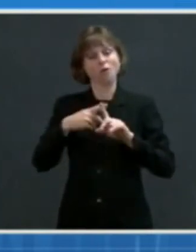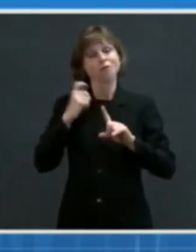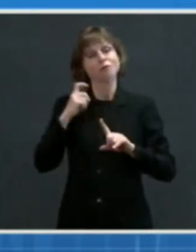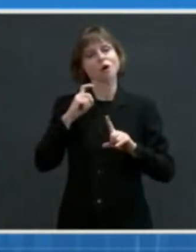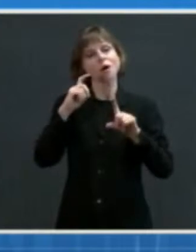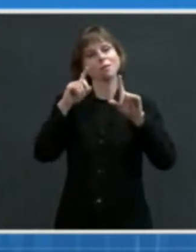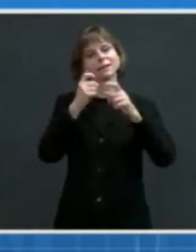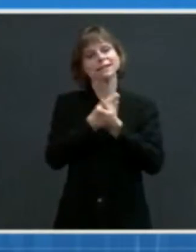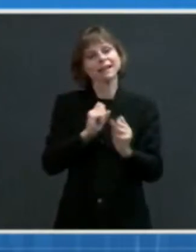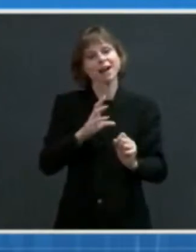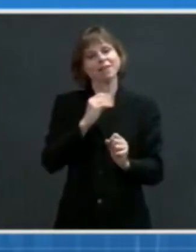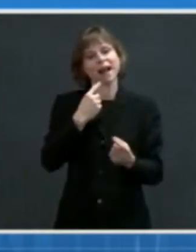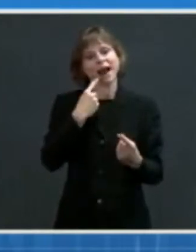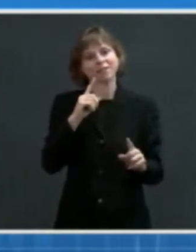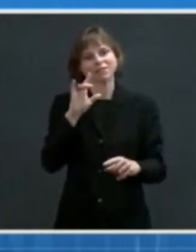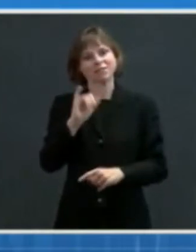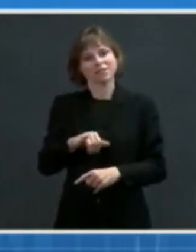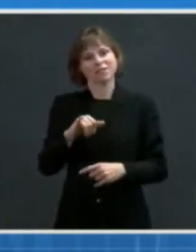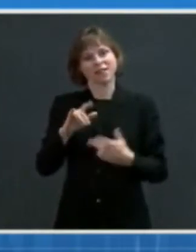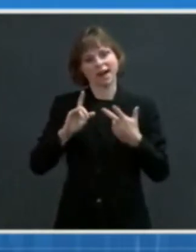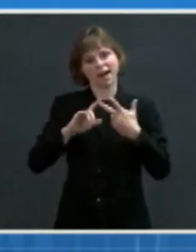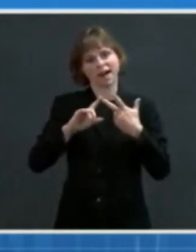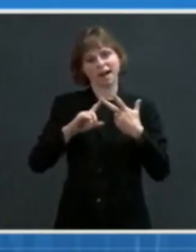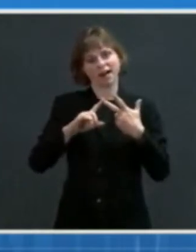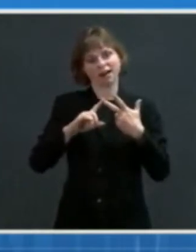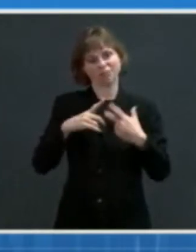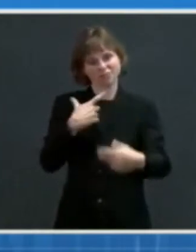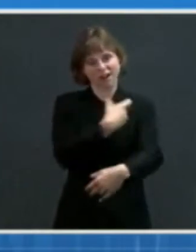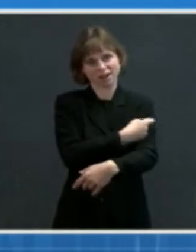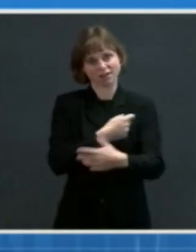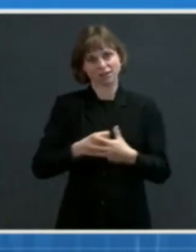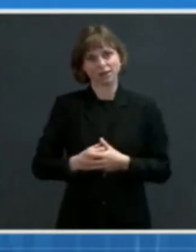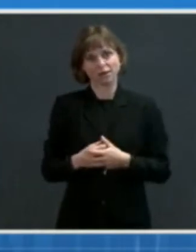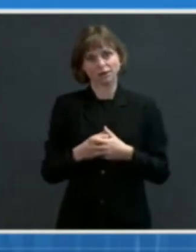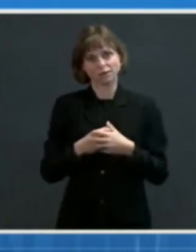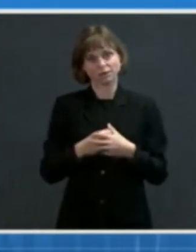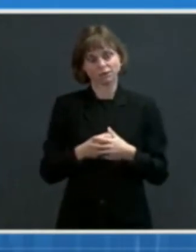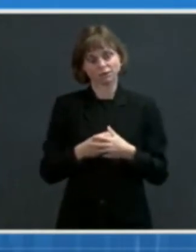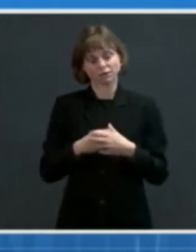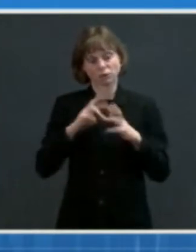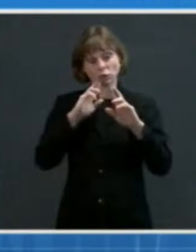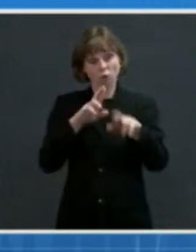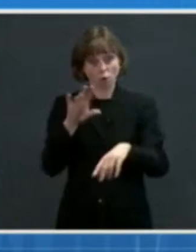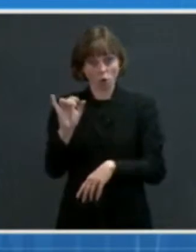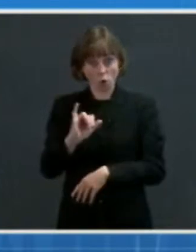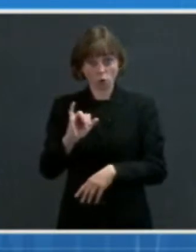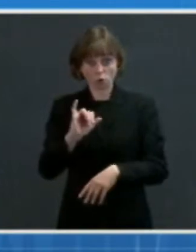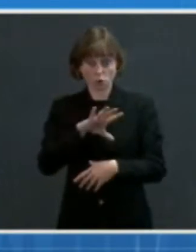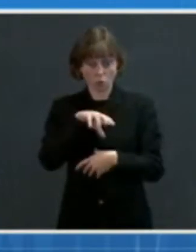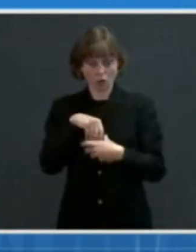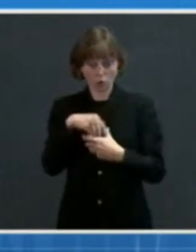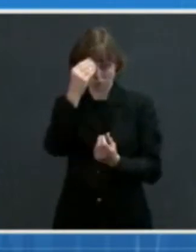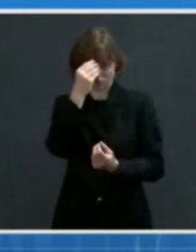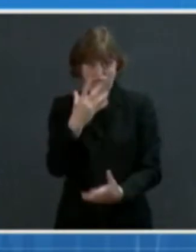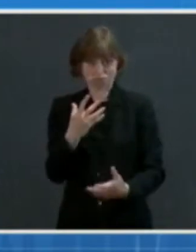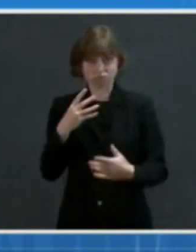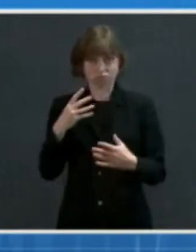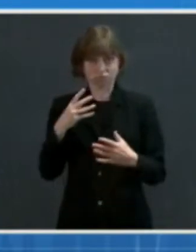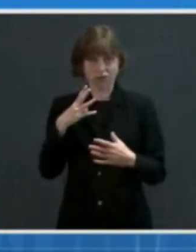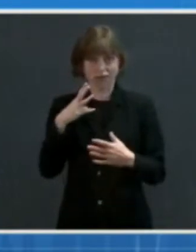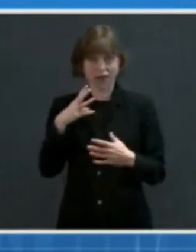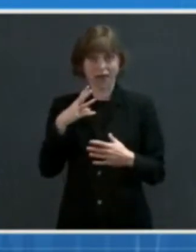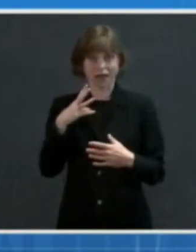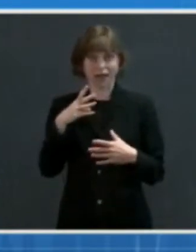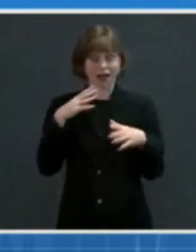and efficacy of this newly authorized vaccine. The report also provided important guidance for clinicians who will be administering